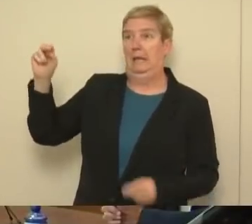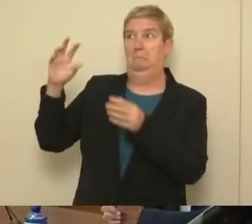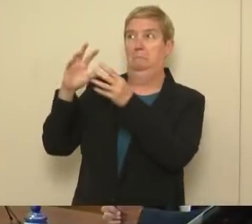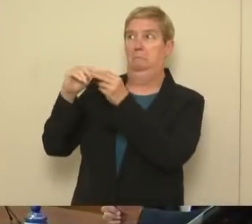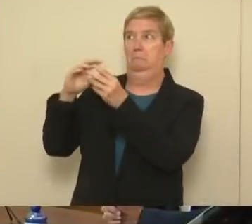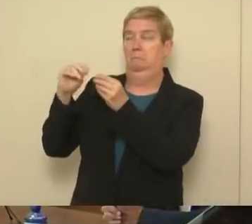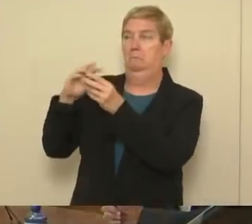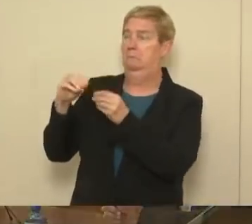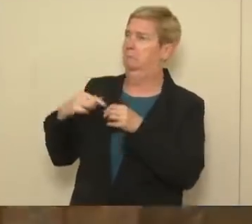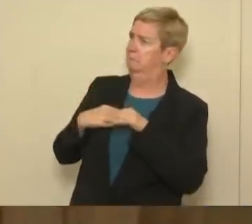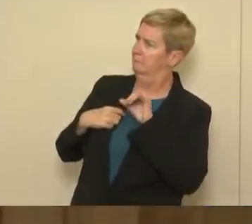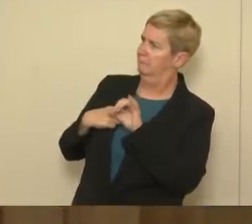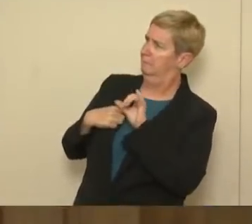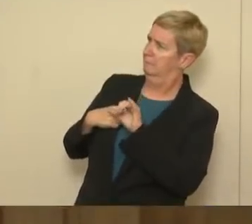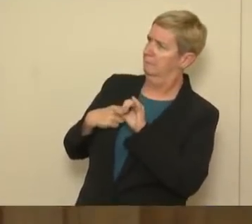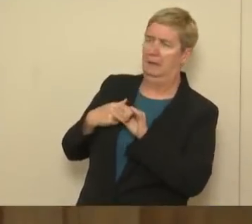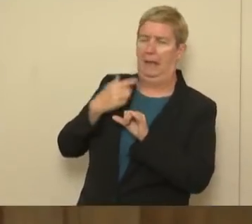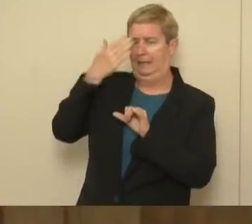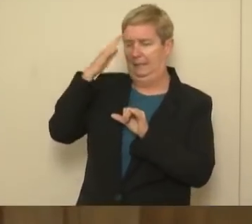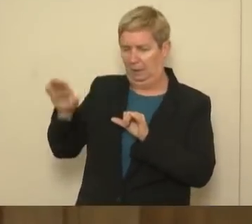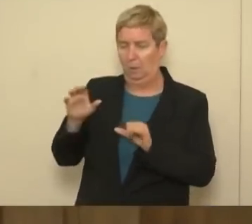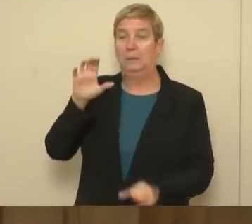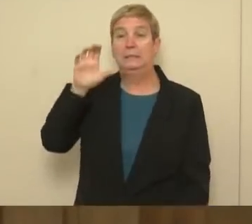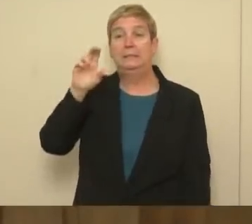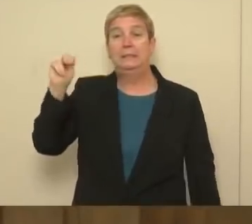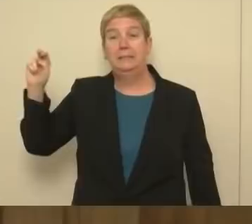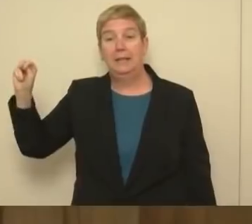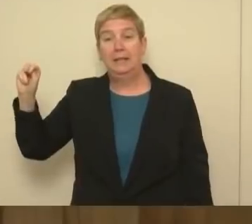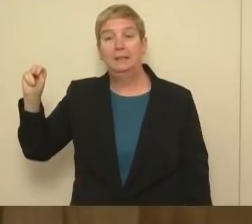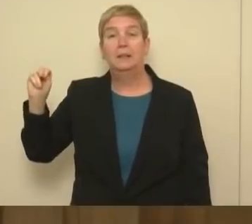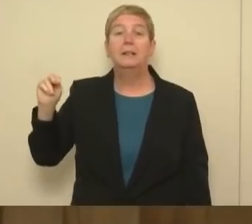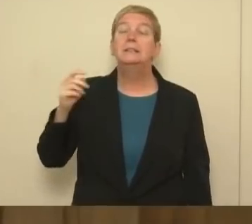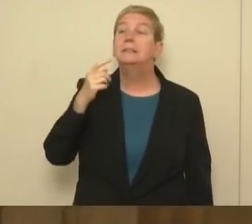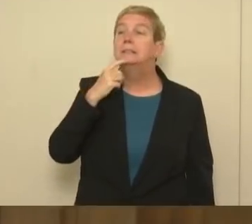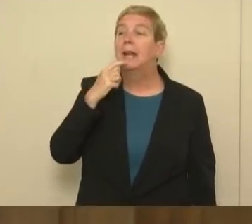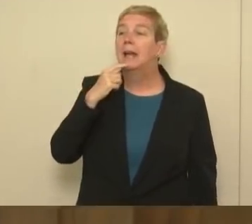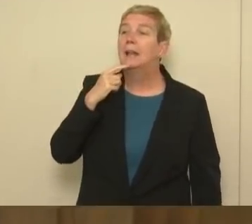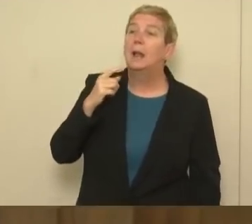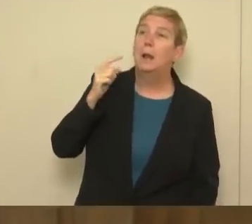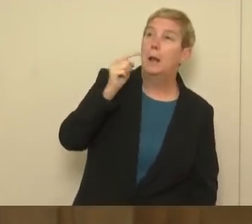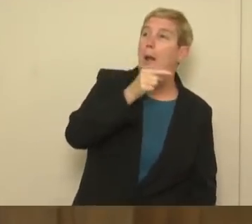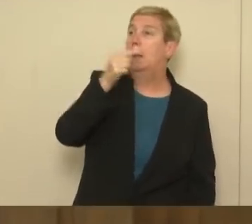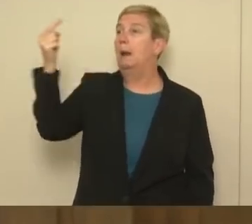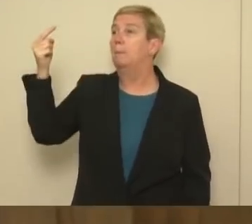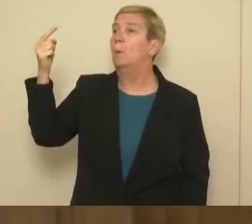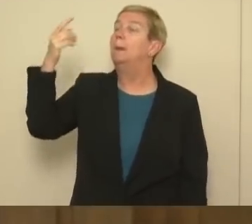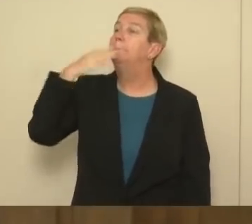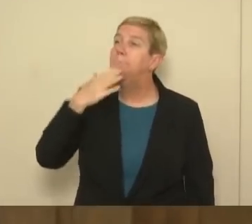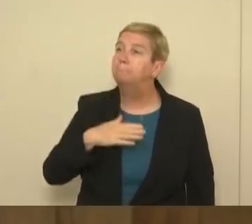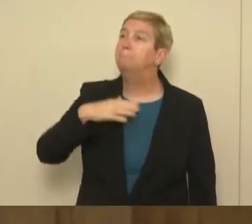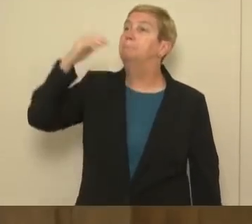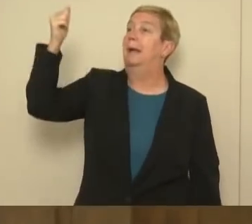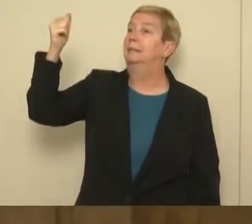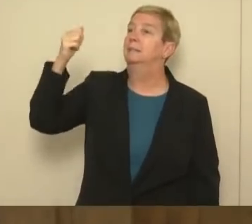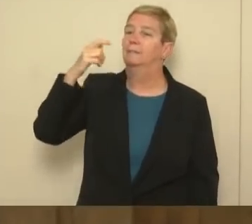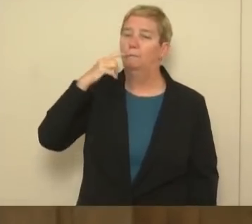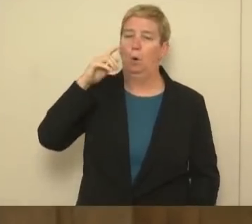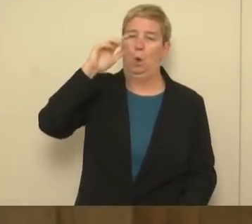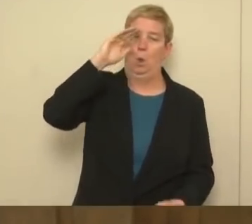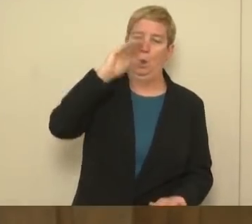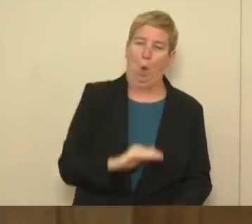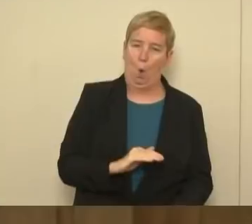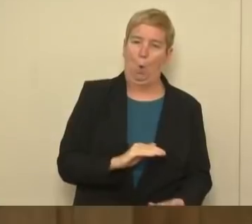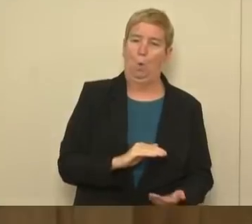even aware of is New Mexico is the #1 state in terms of low test positivity rate in the western United States. And